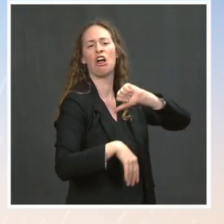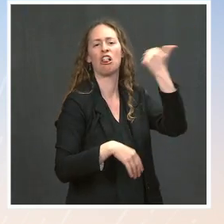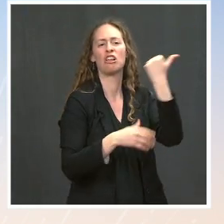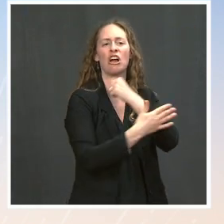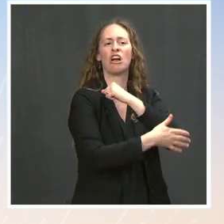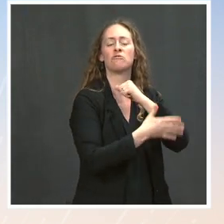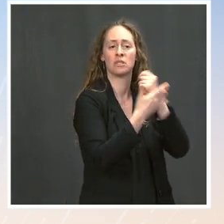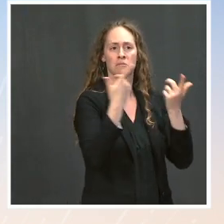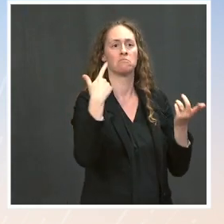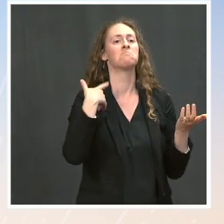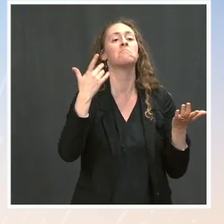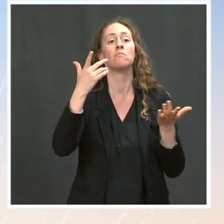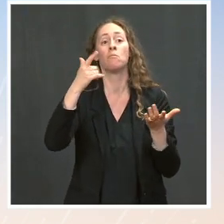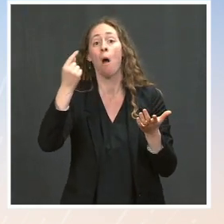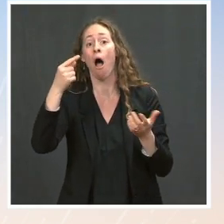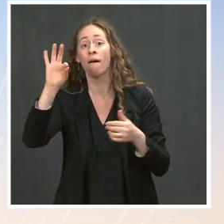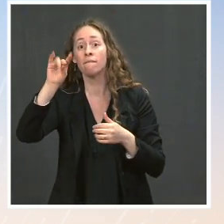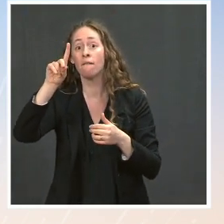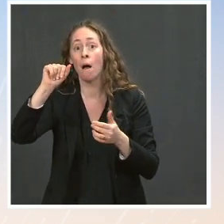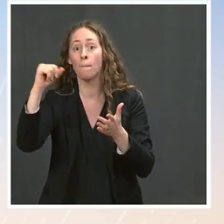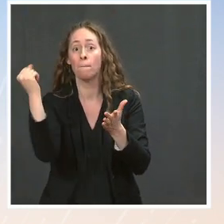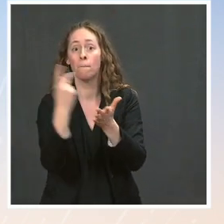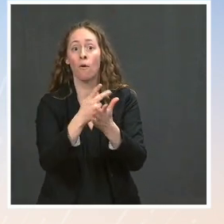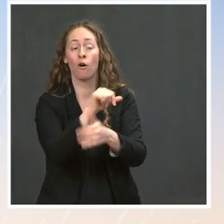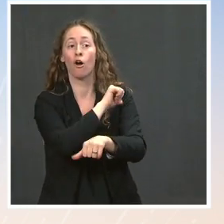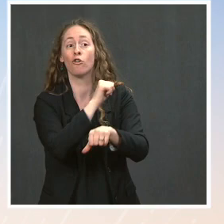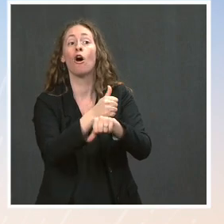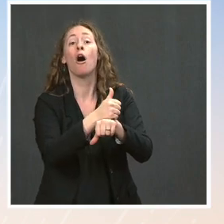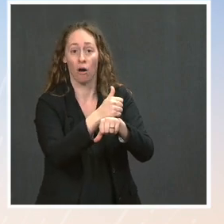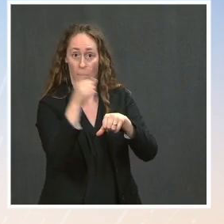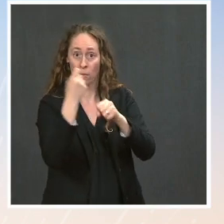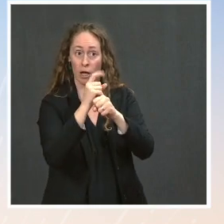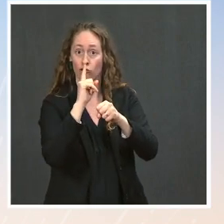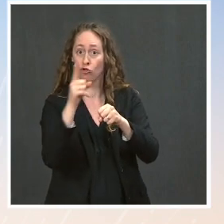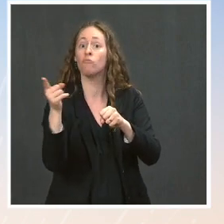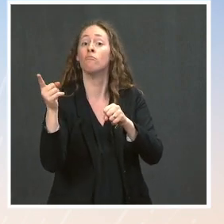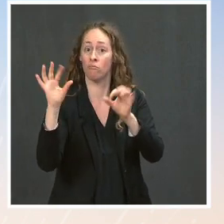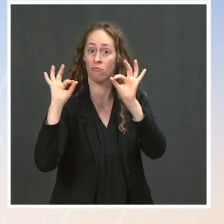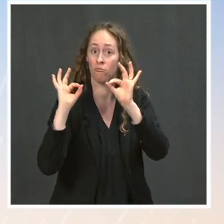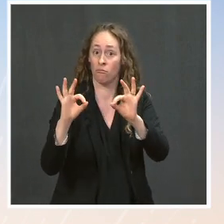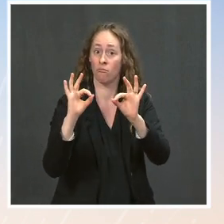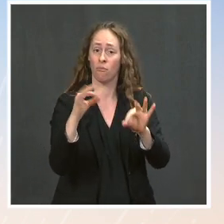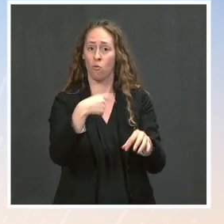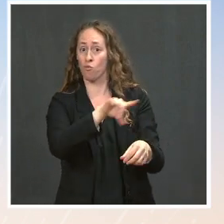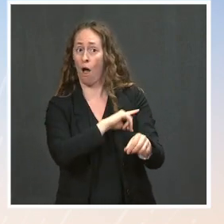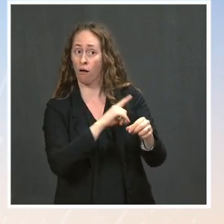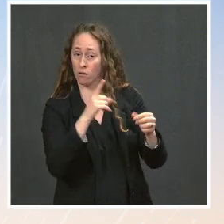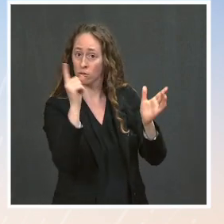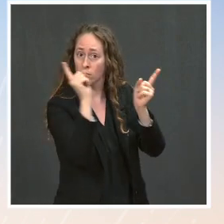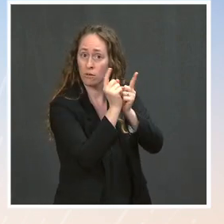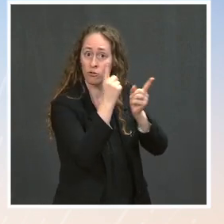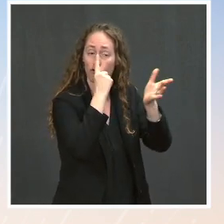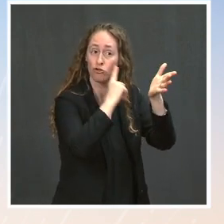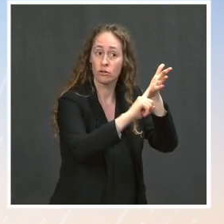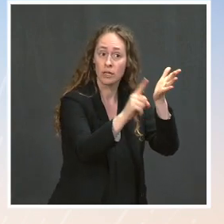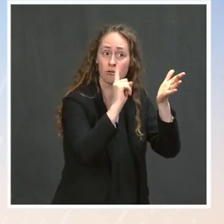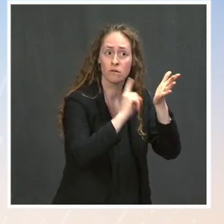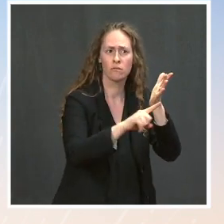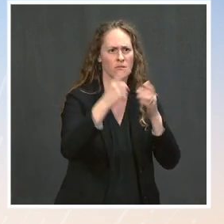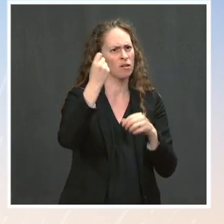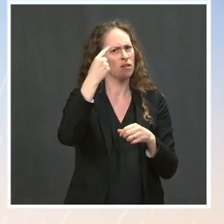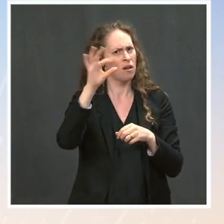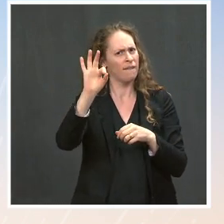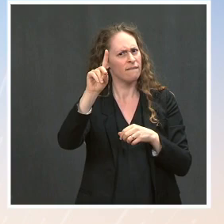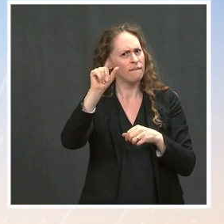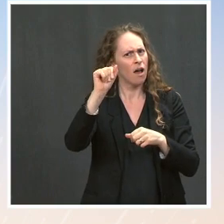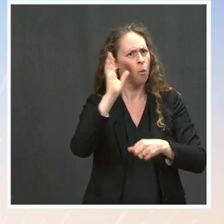confirm any such doses meet its expectations for product quality. This is being done in the context of the FDA's ongoing review of all